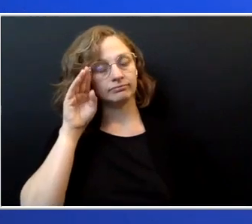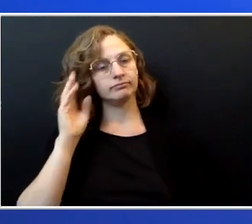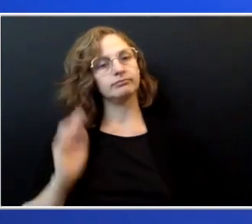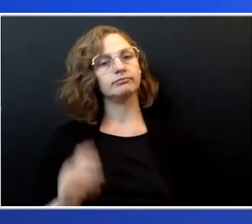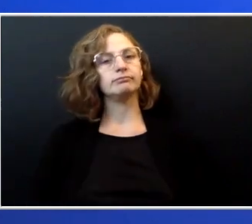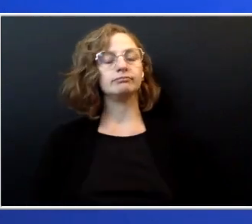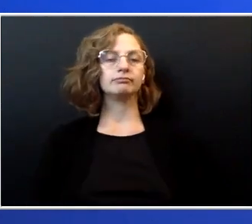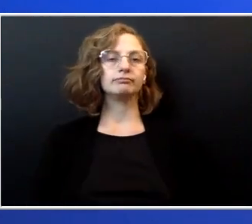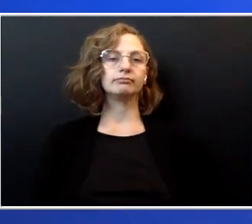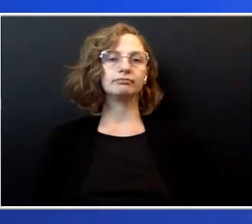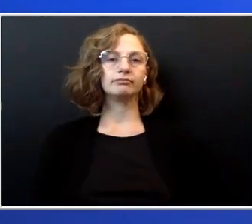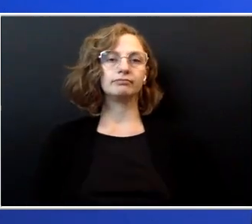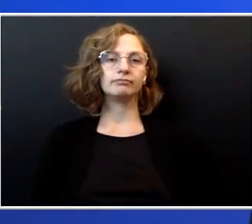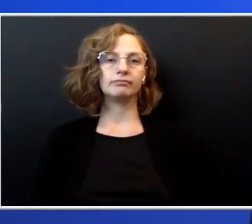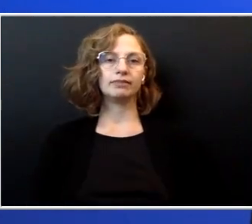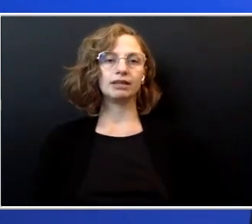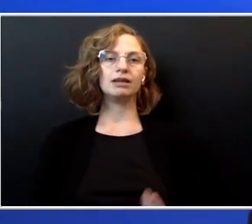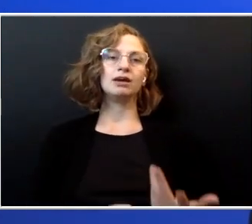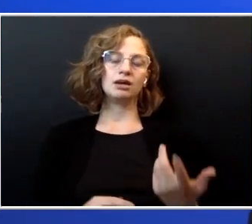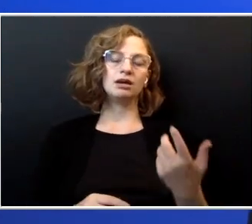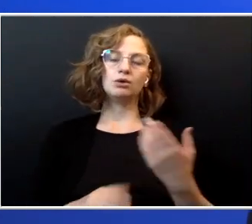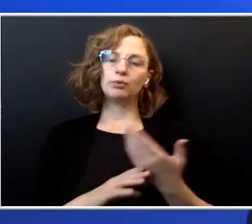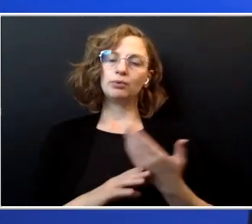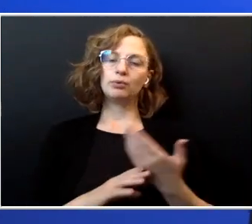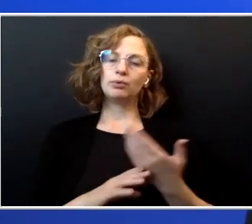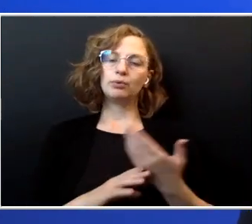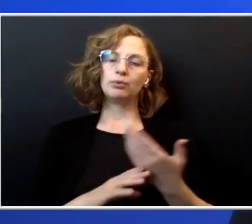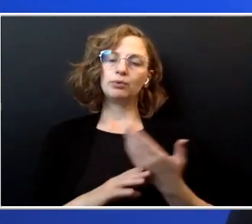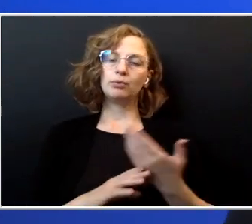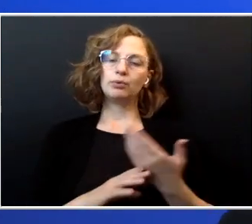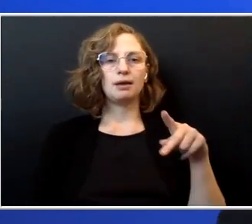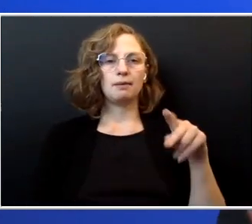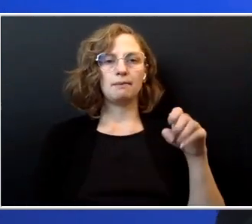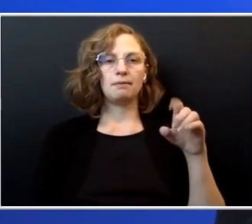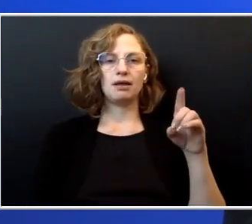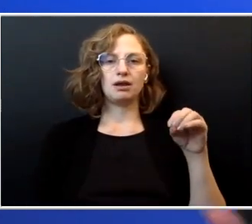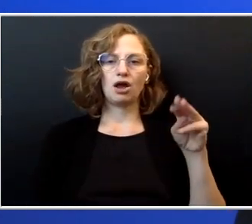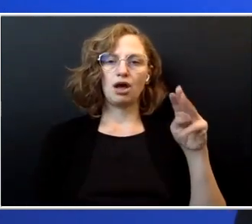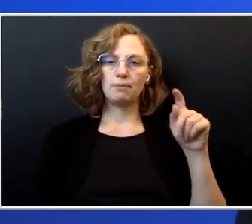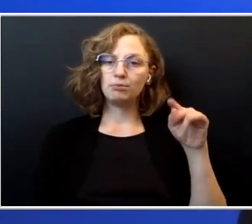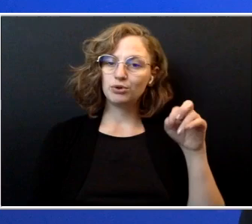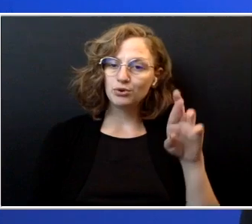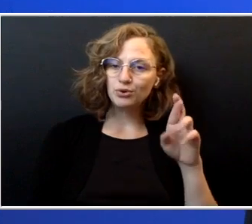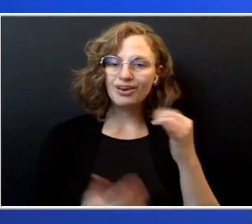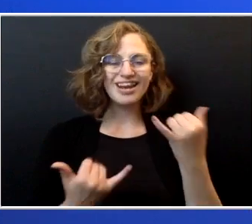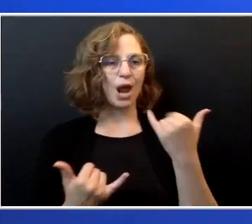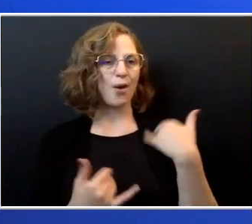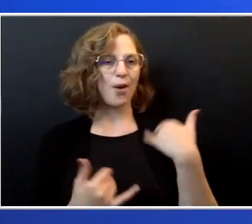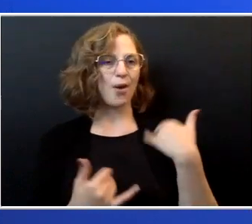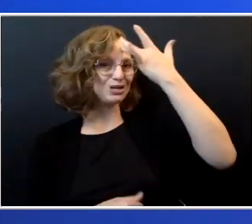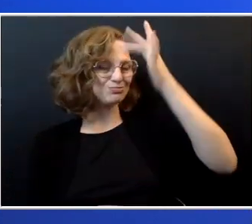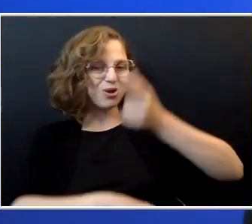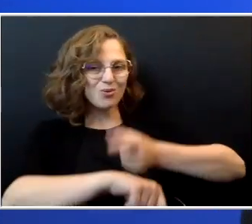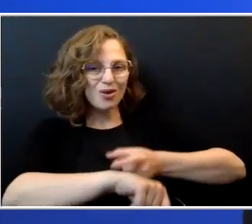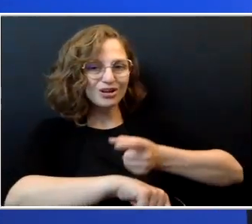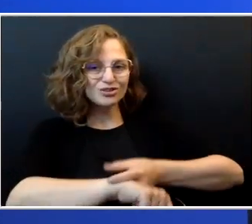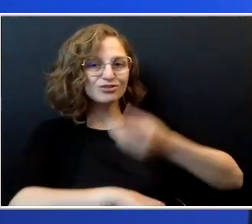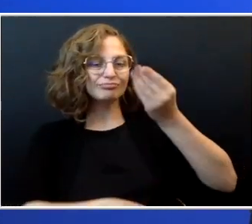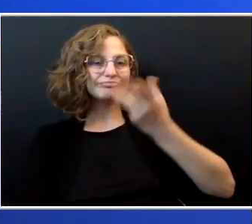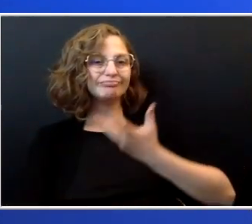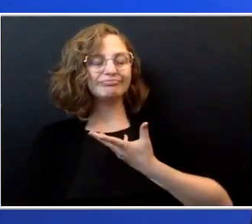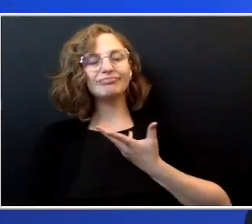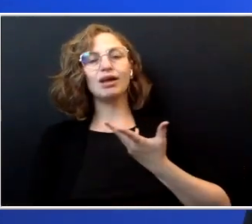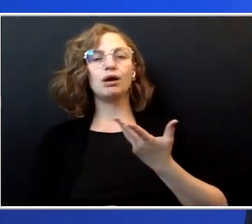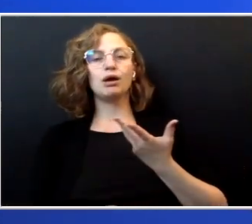to more of a smartwatch, and smartwatches are starting to tell us more information about higher levels of moderate to vigorous physical activity versus